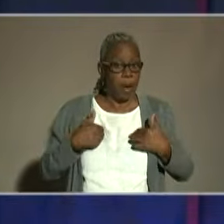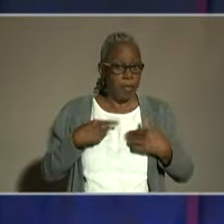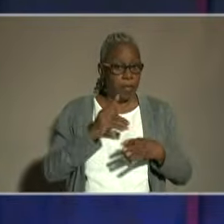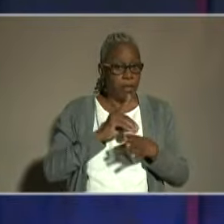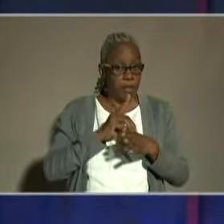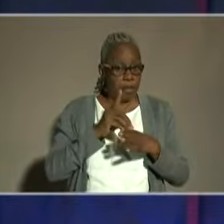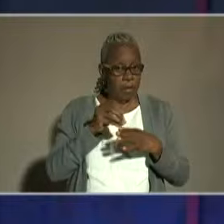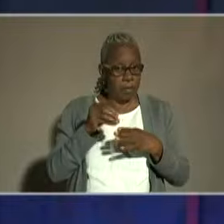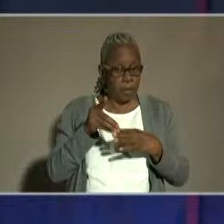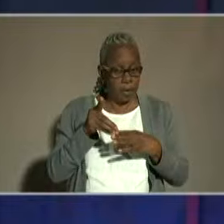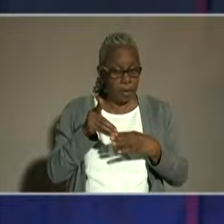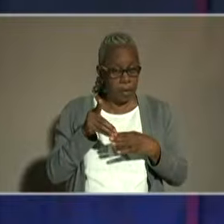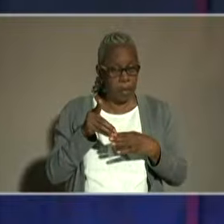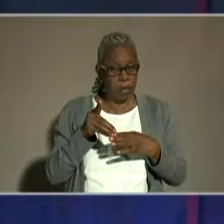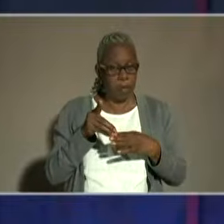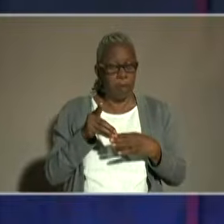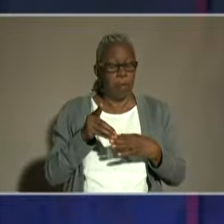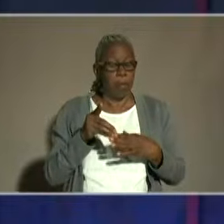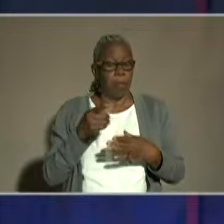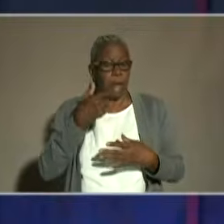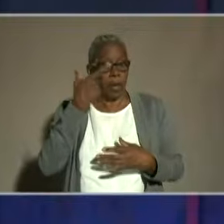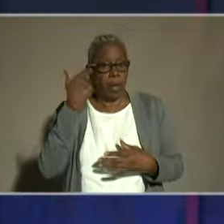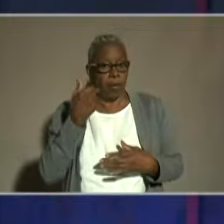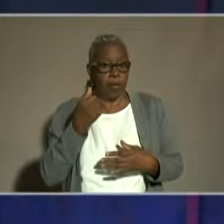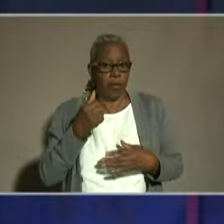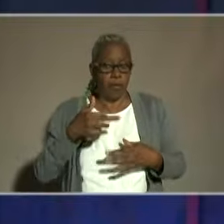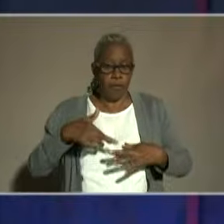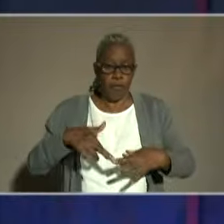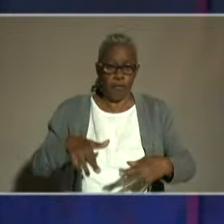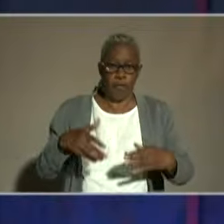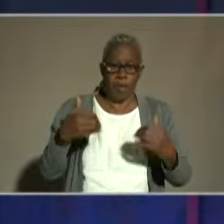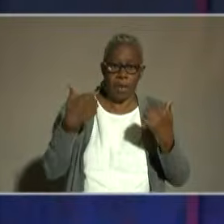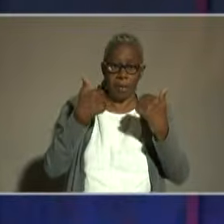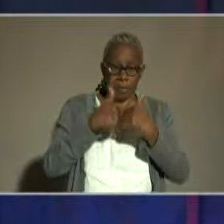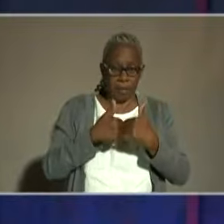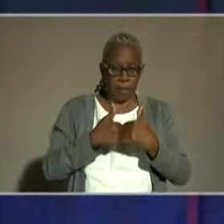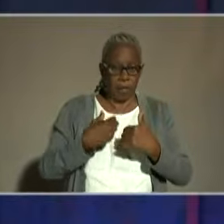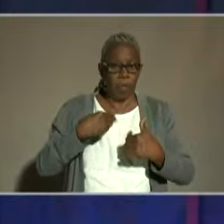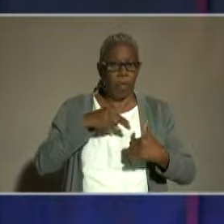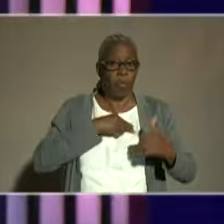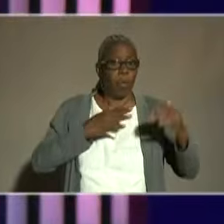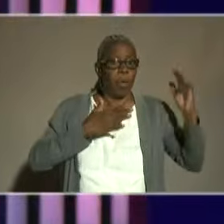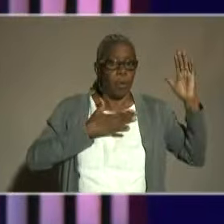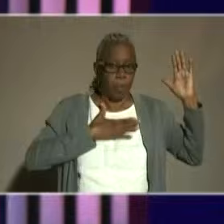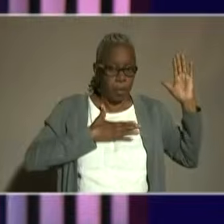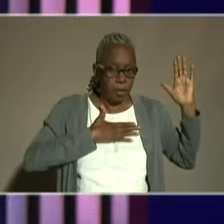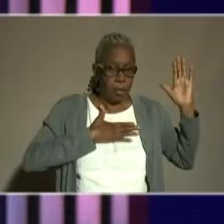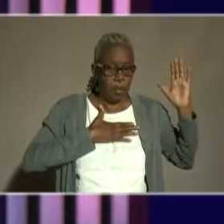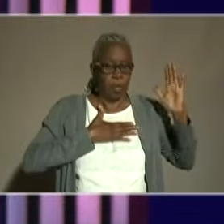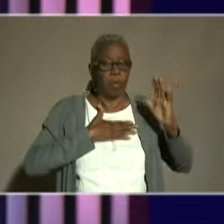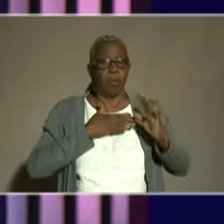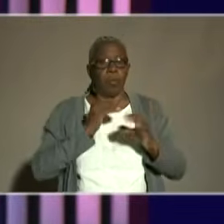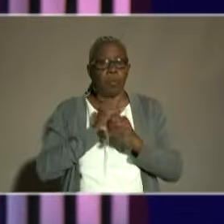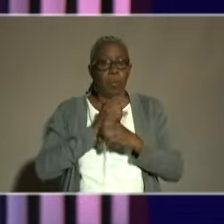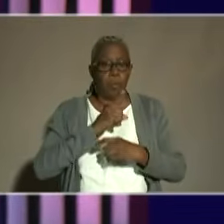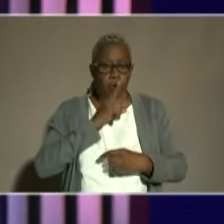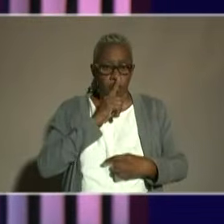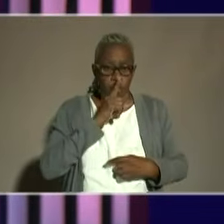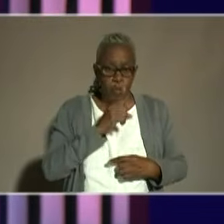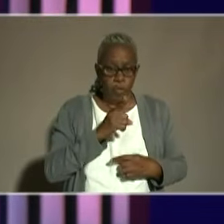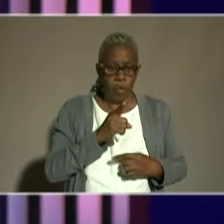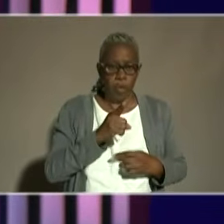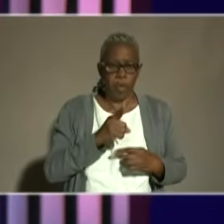of road traffic accidents. I am and we are very committed to implementing the UN Convention for the Persons